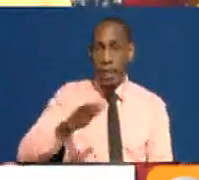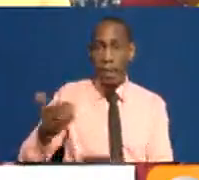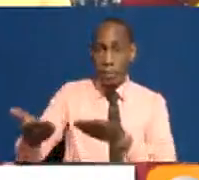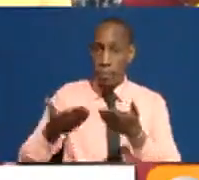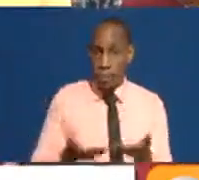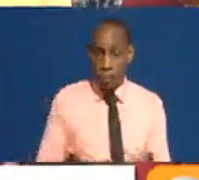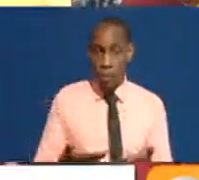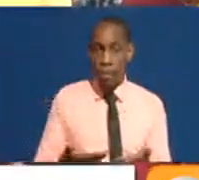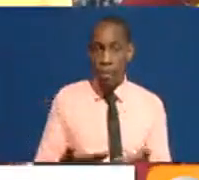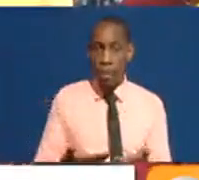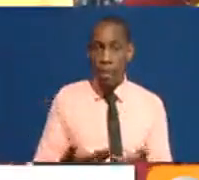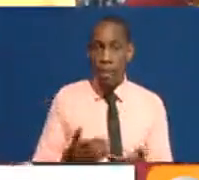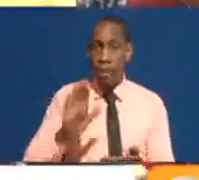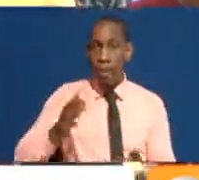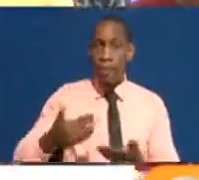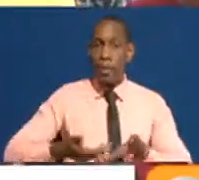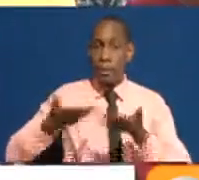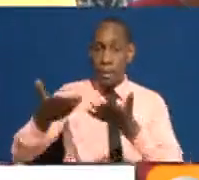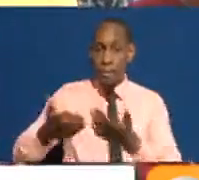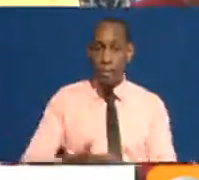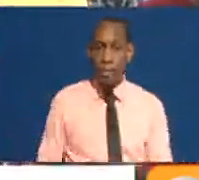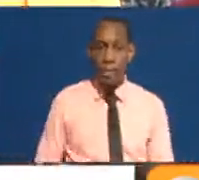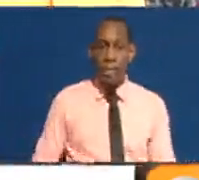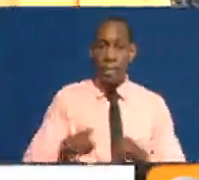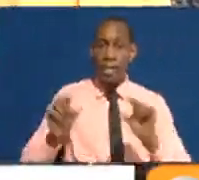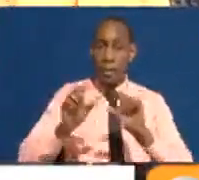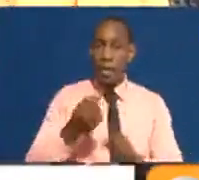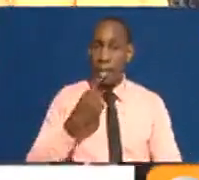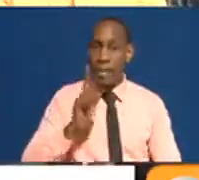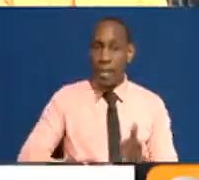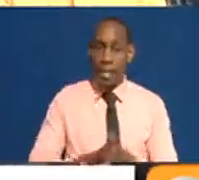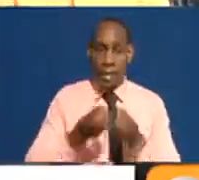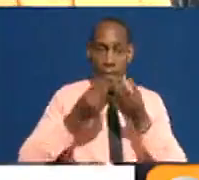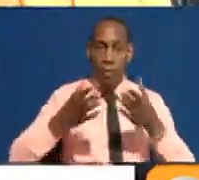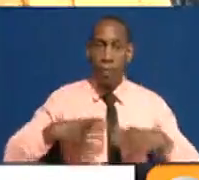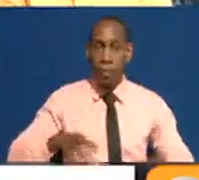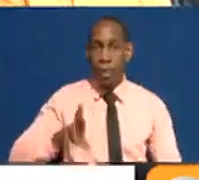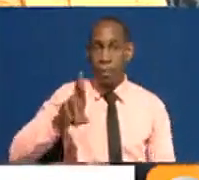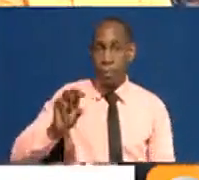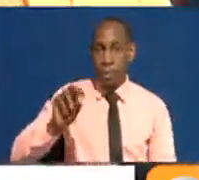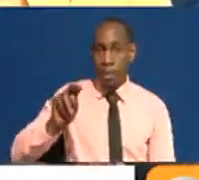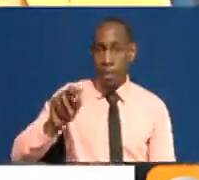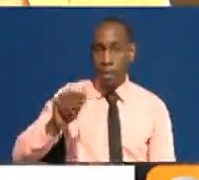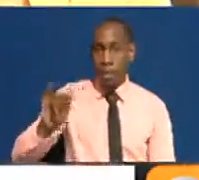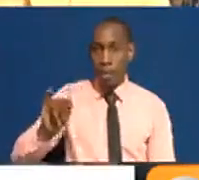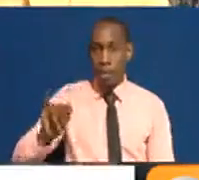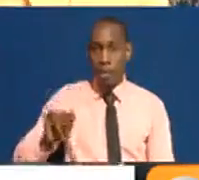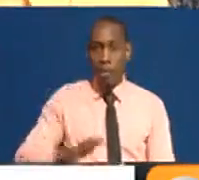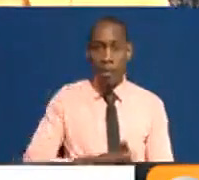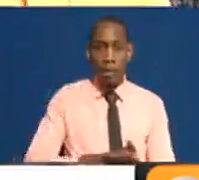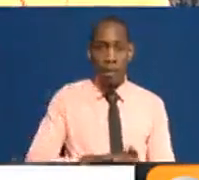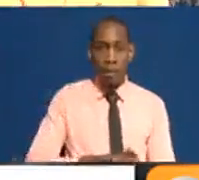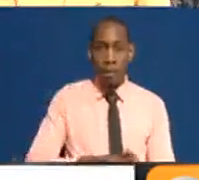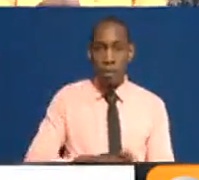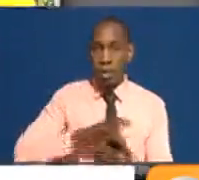Mtampatia? Mtampatia? Amesema mwambie watu ya Rongai wasinichanganye na